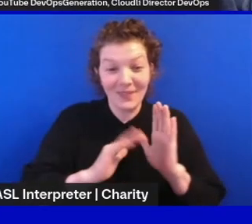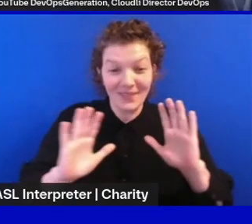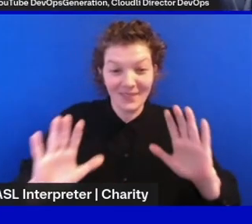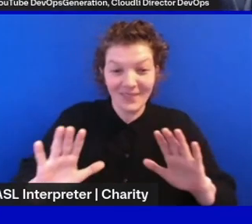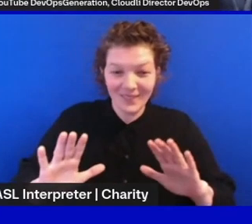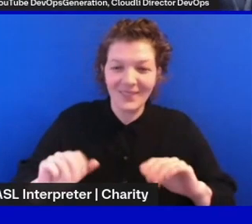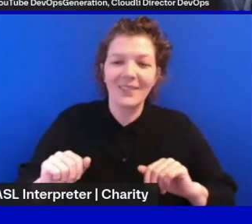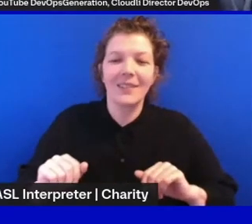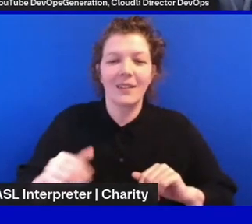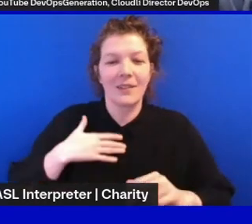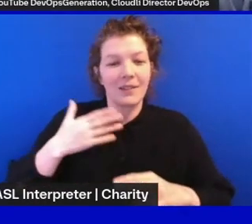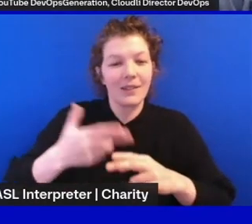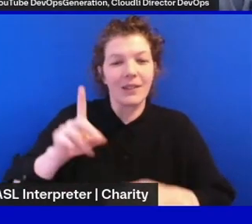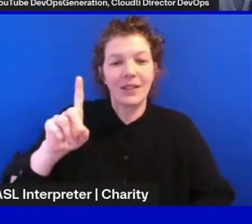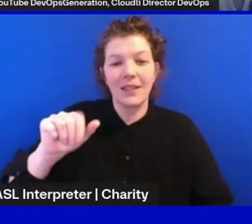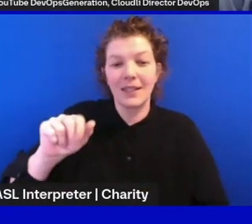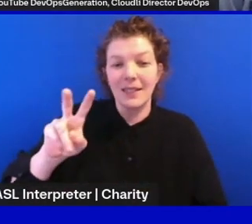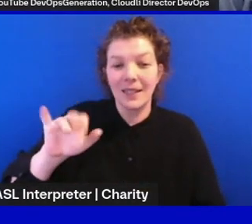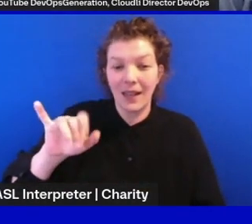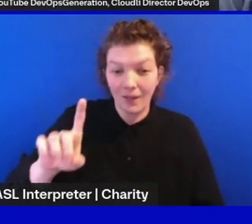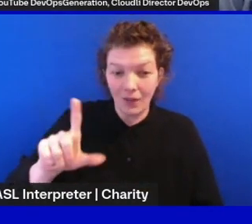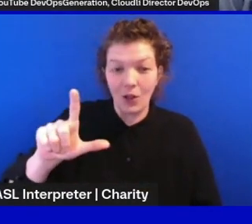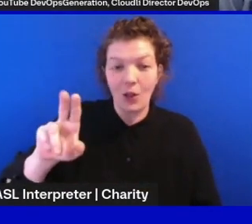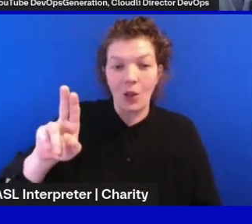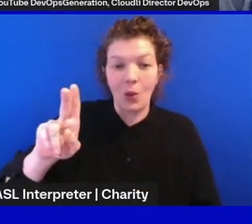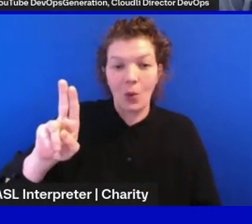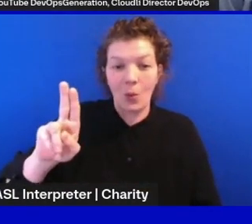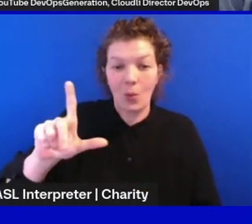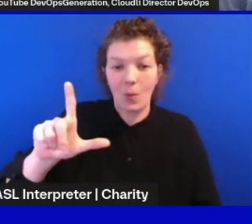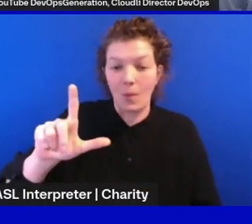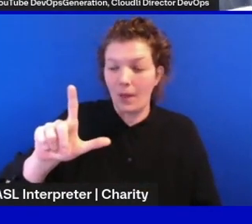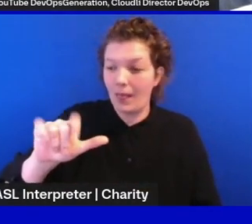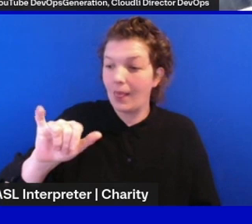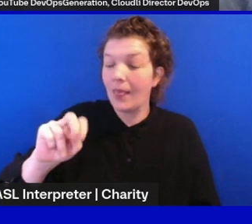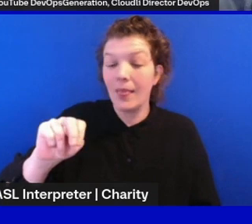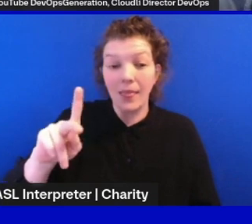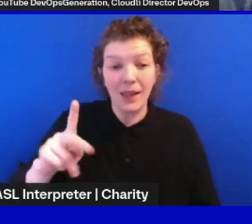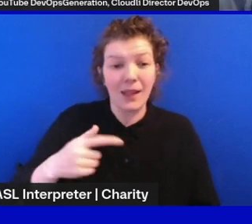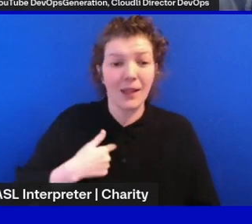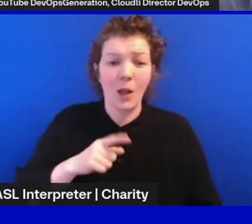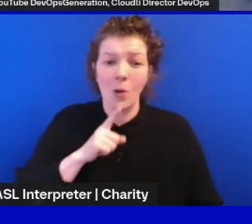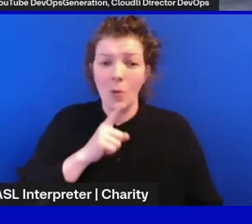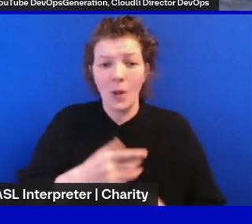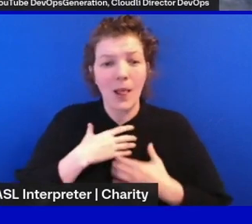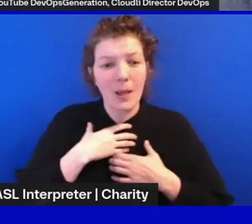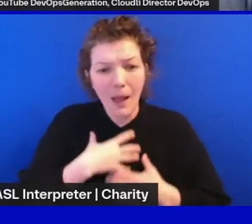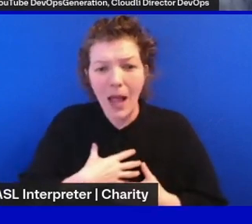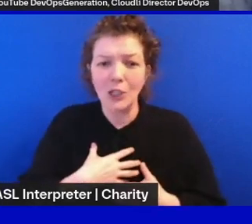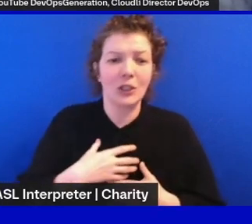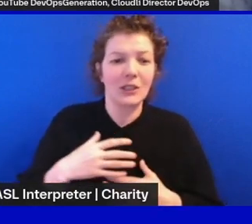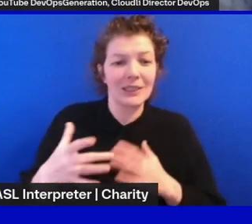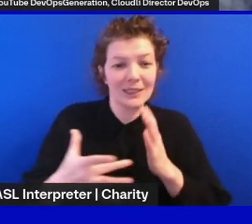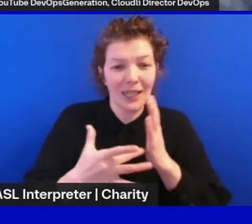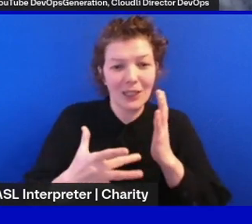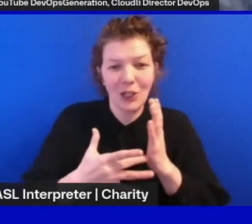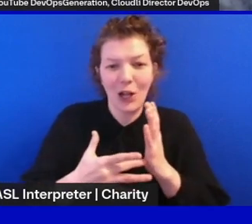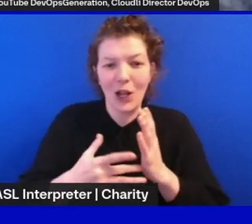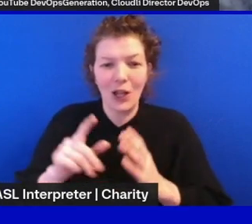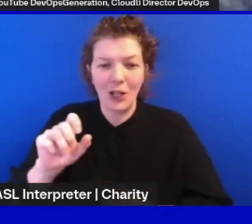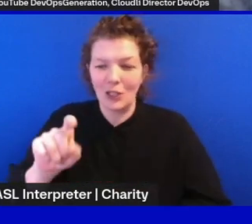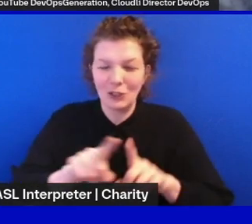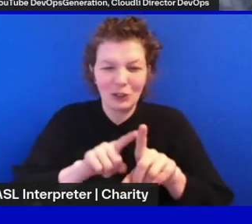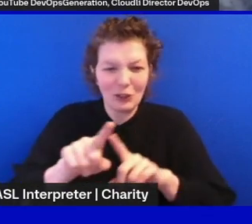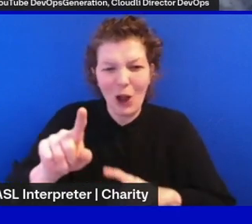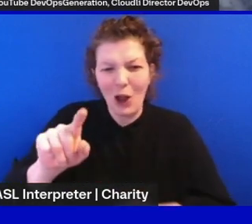My name is David Lublink, and I am passionate about technology. I'm a huge Trekkie. My home router, obviously, is